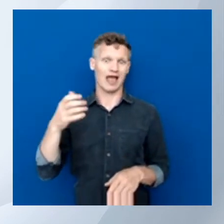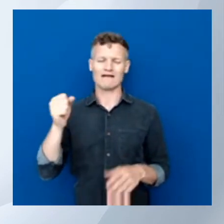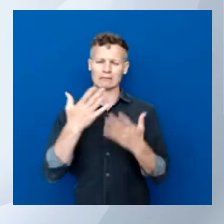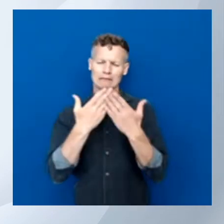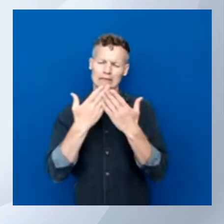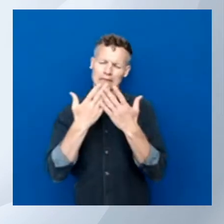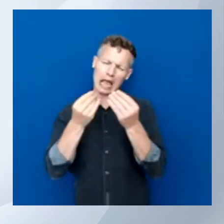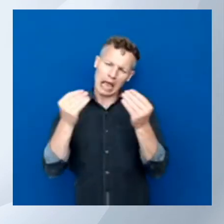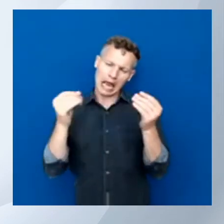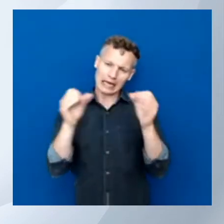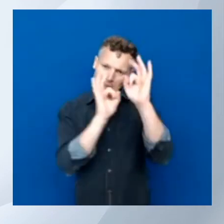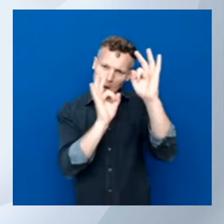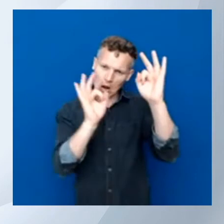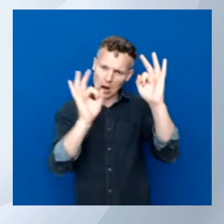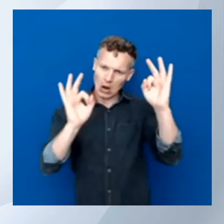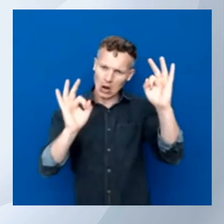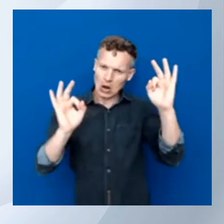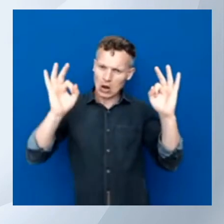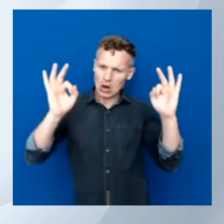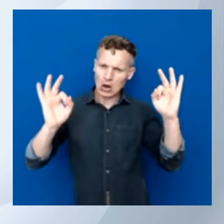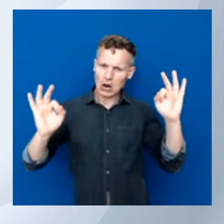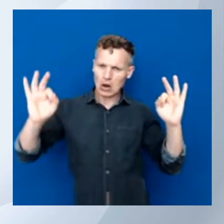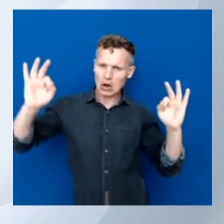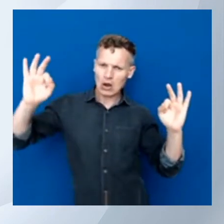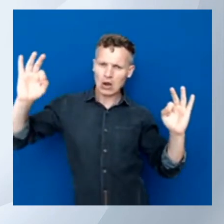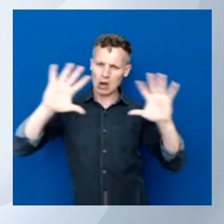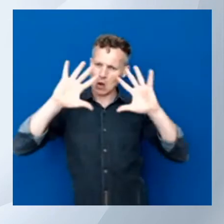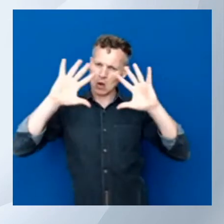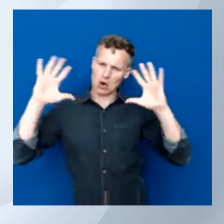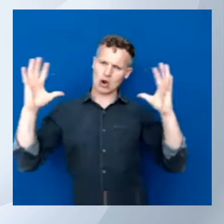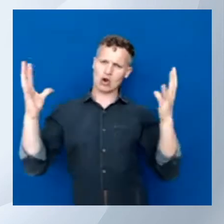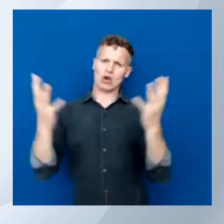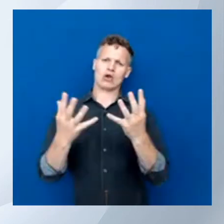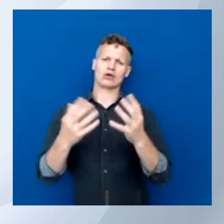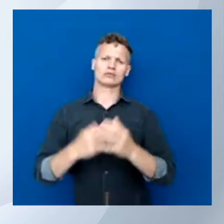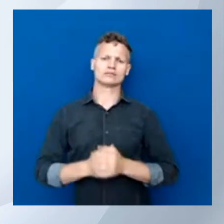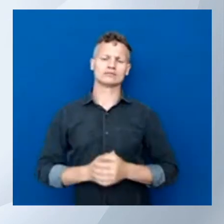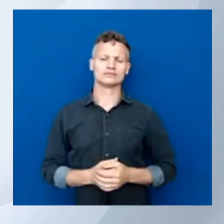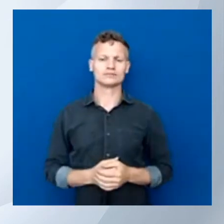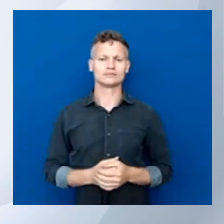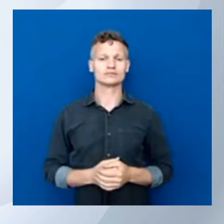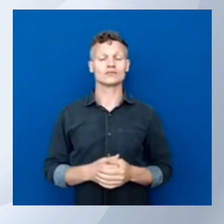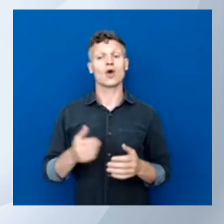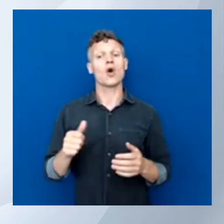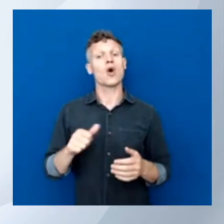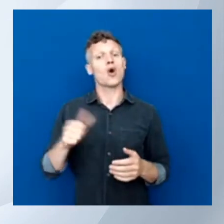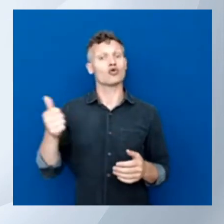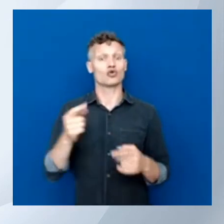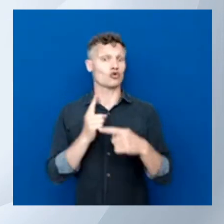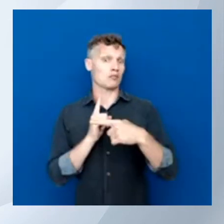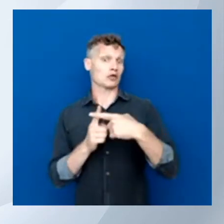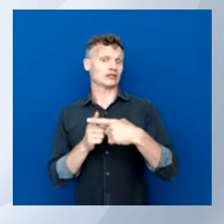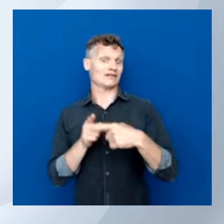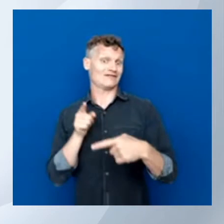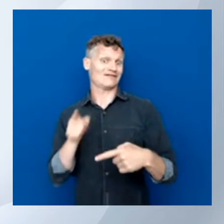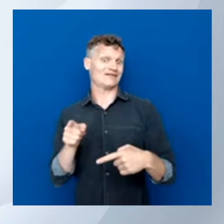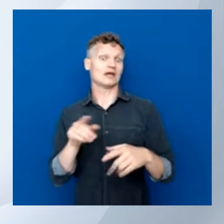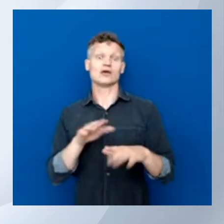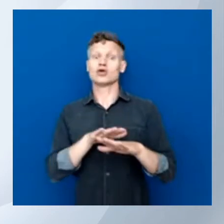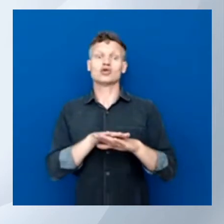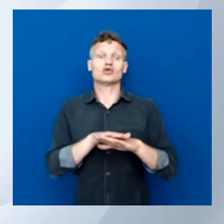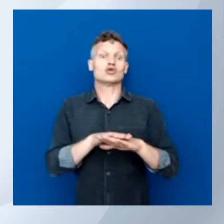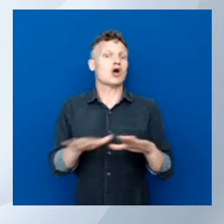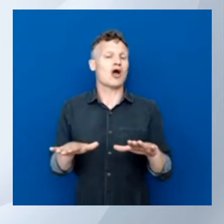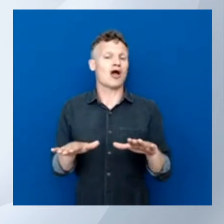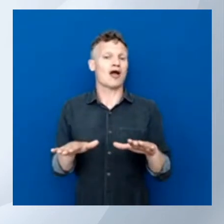deploy all of this globally. I think another benefit here is they're not an infrastructure like a hosting provider. They're not an